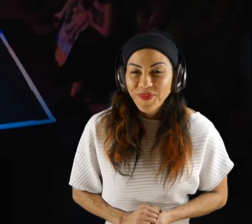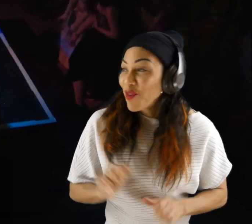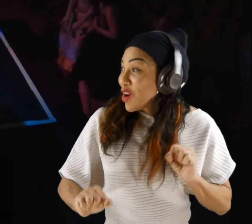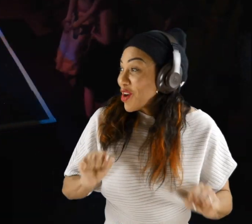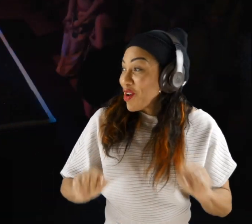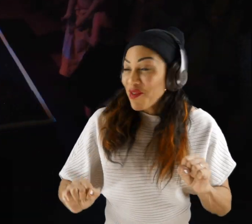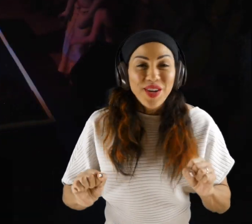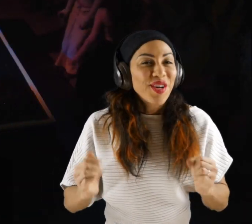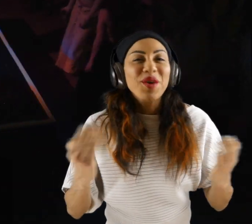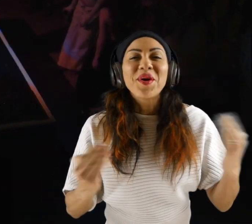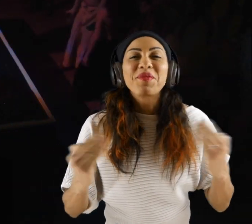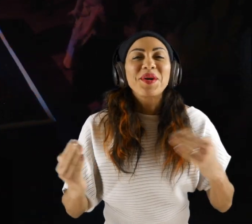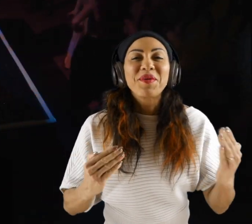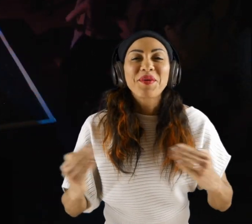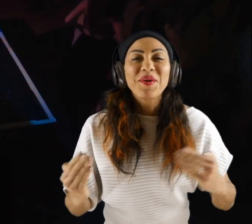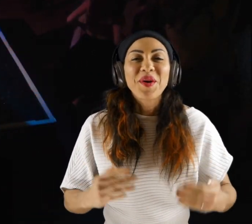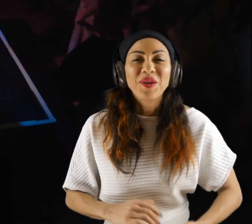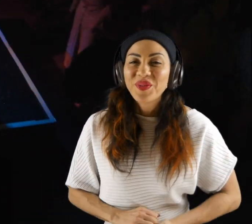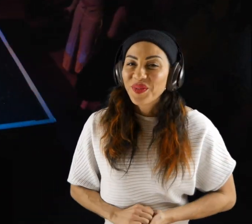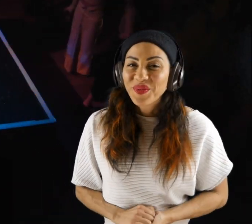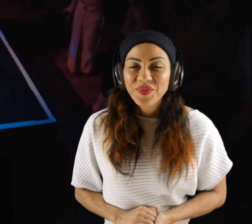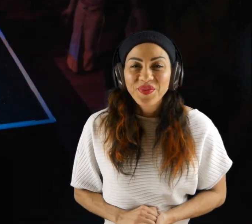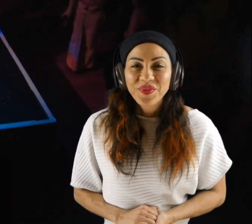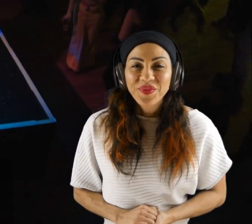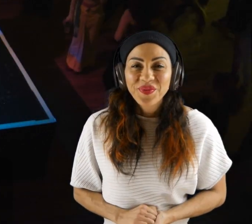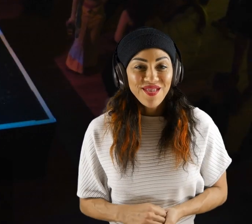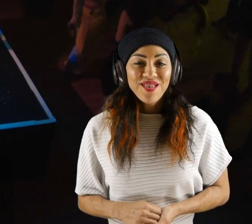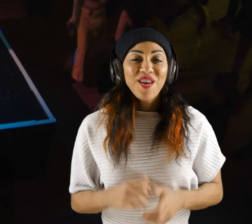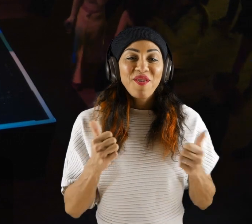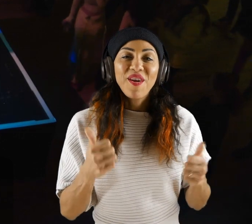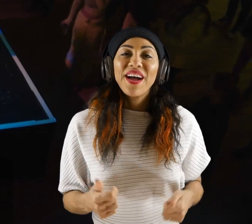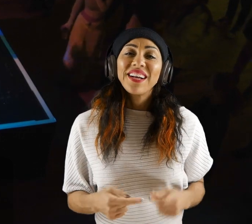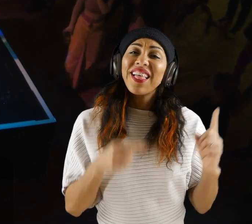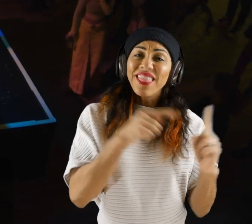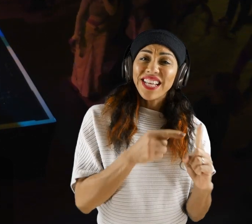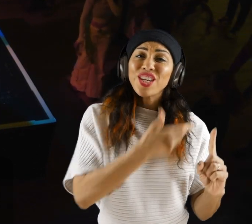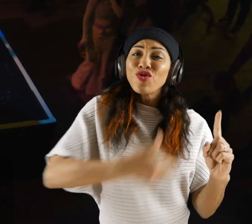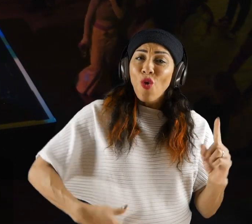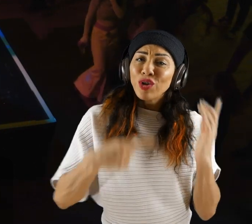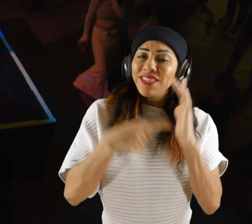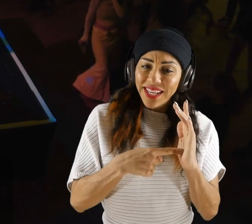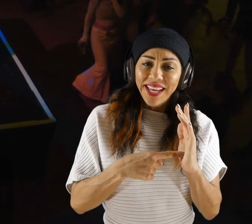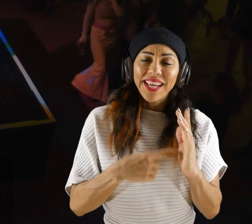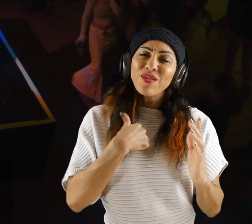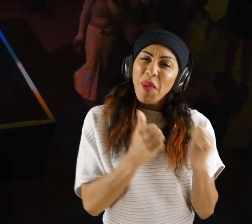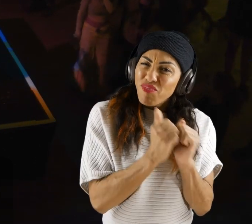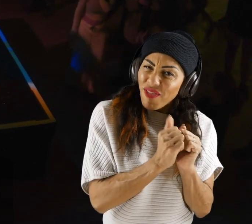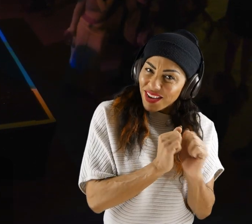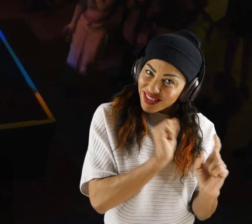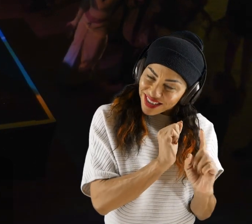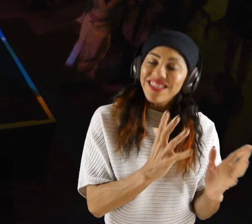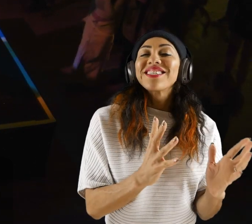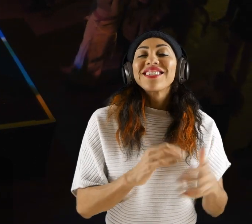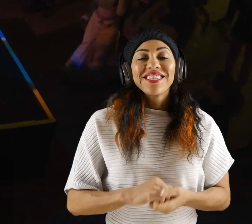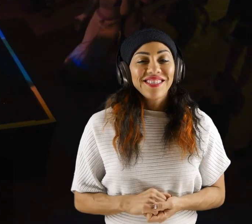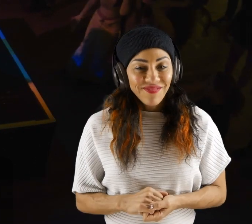Come on. All right. This is Royal T, one of my Butters brothers. This is who put